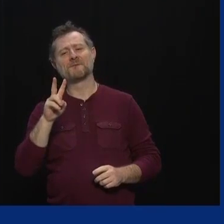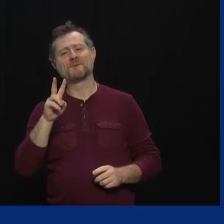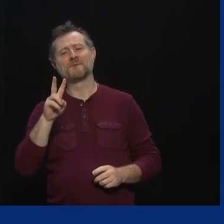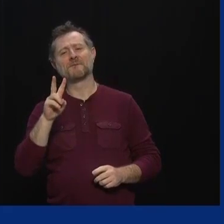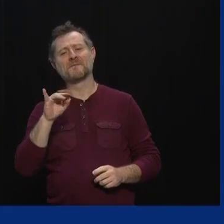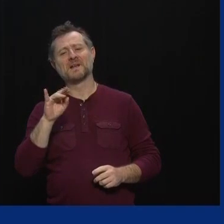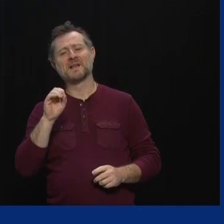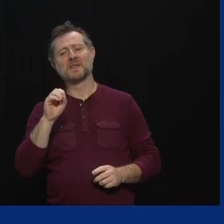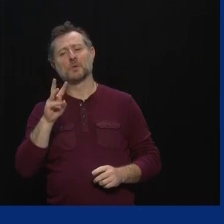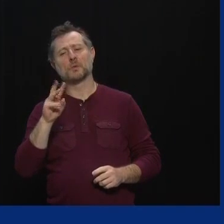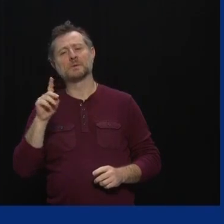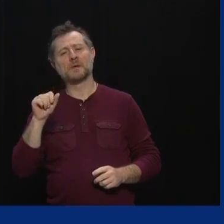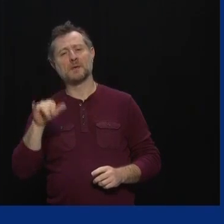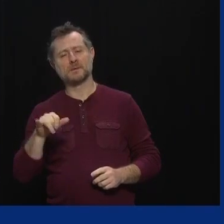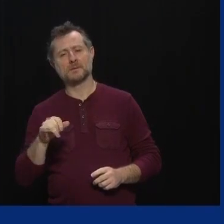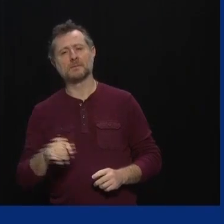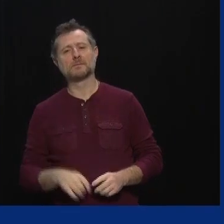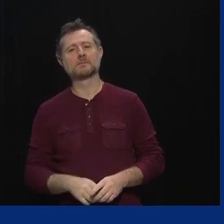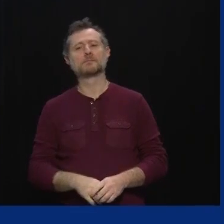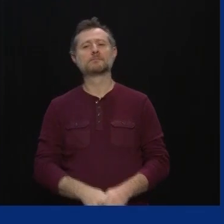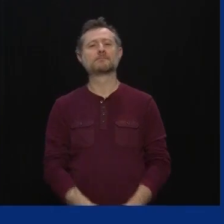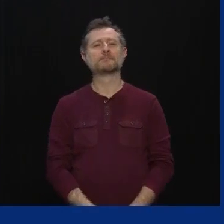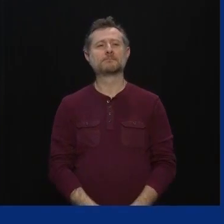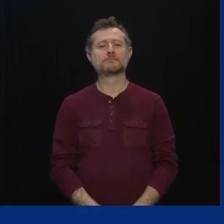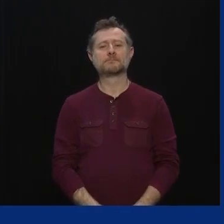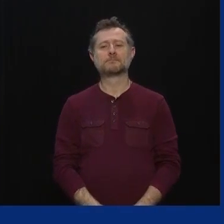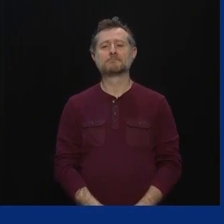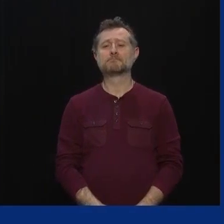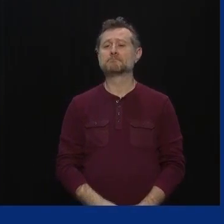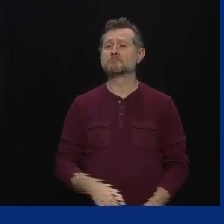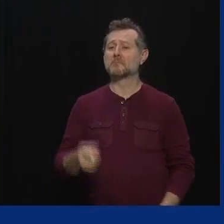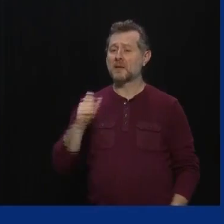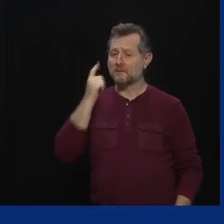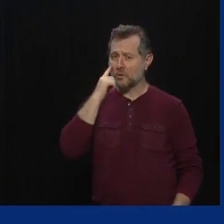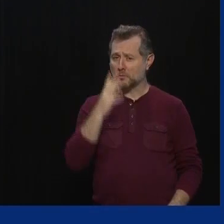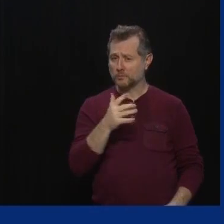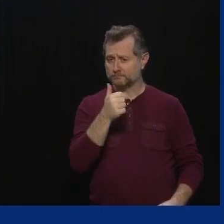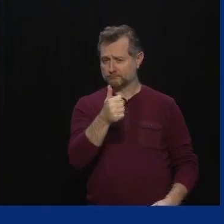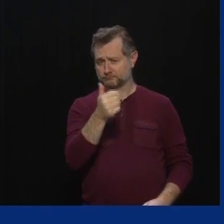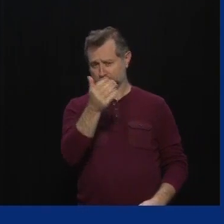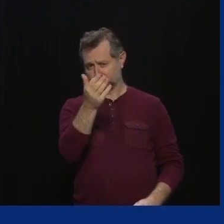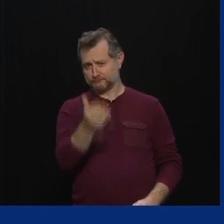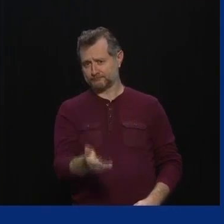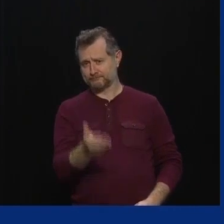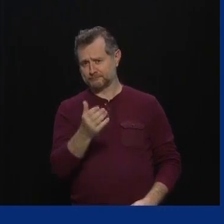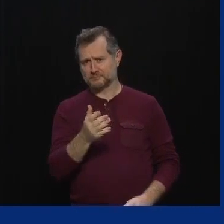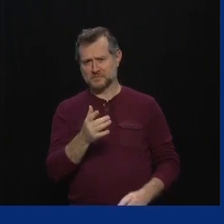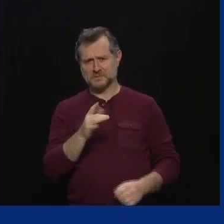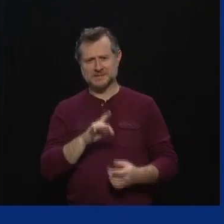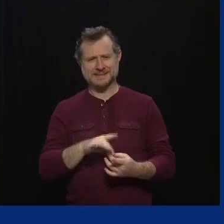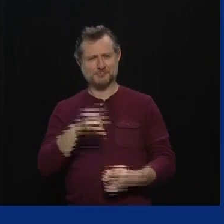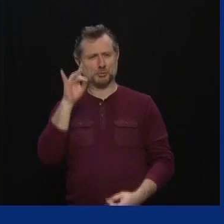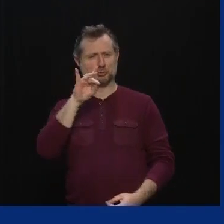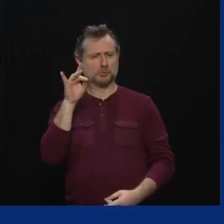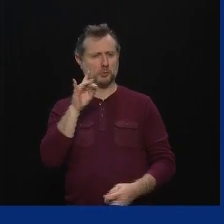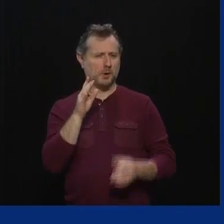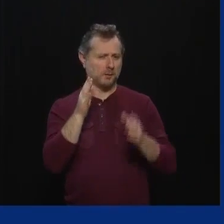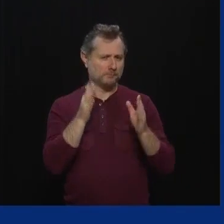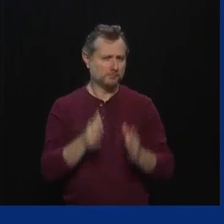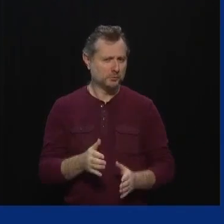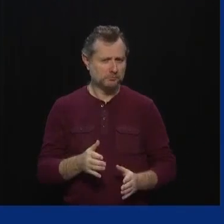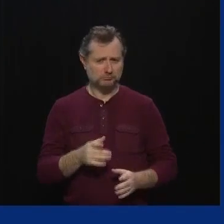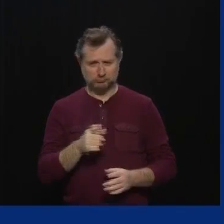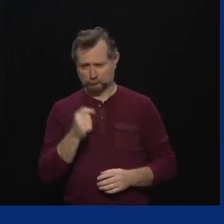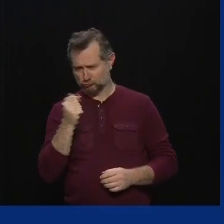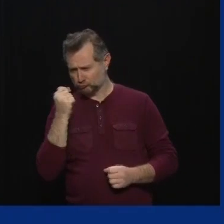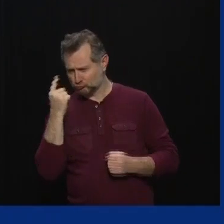Mike. You being a spiritual person yourself, can't you see or can you understand the feeling of